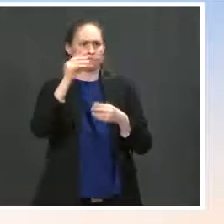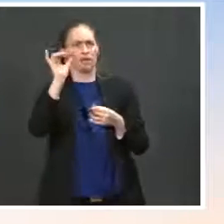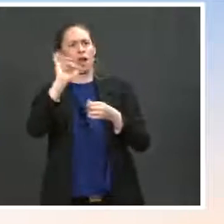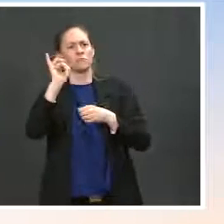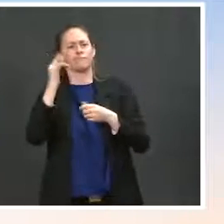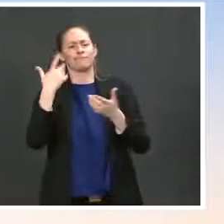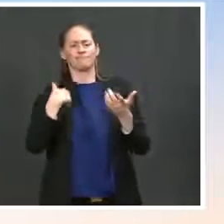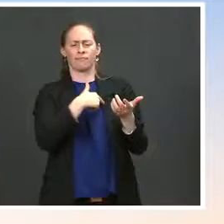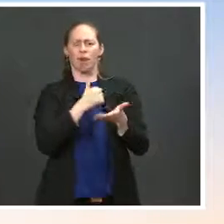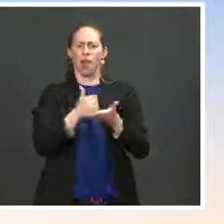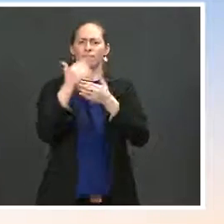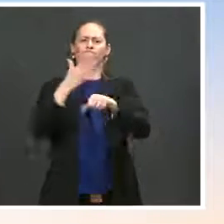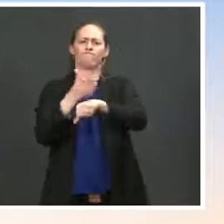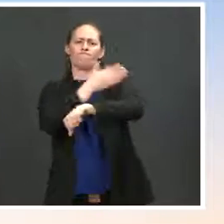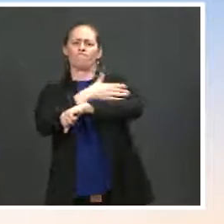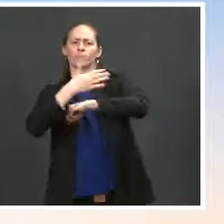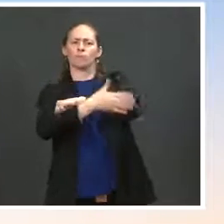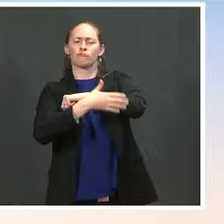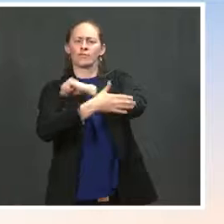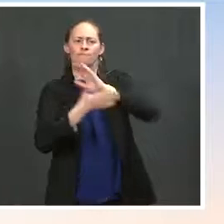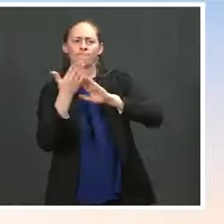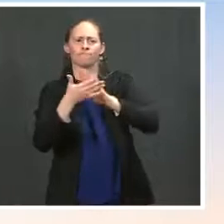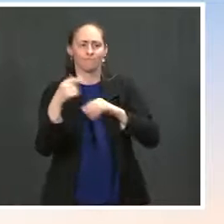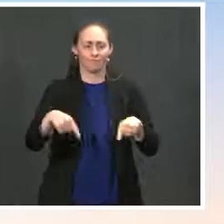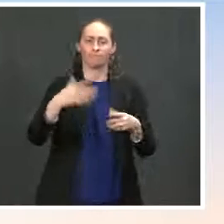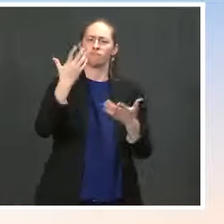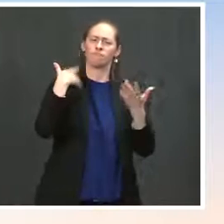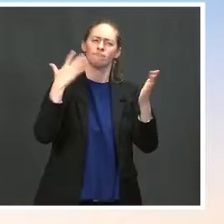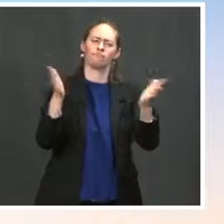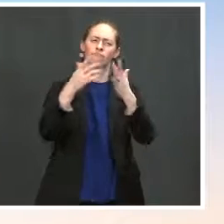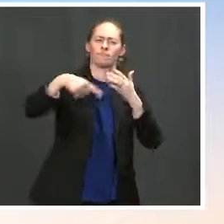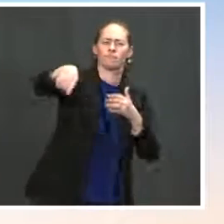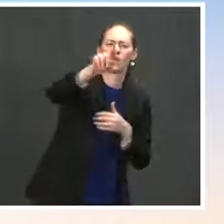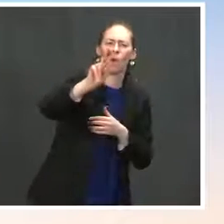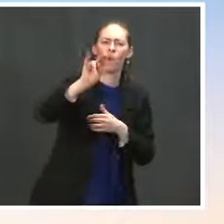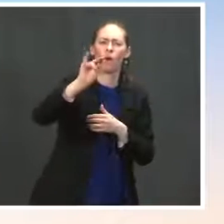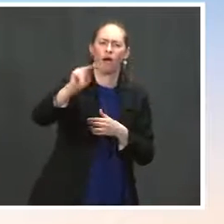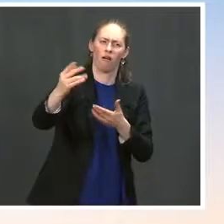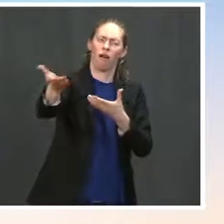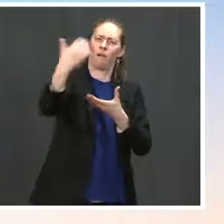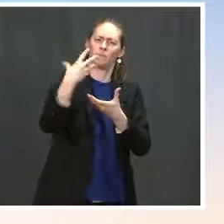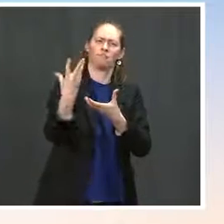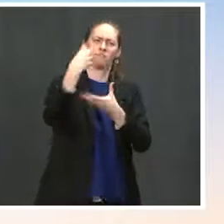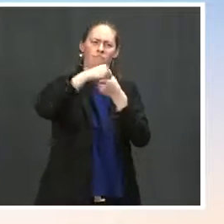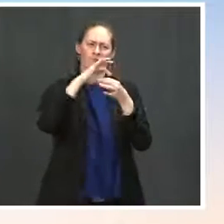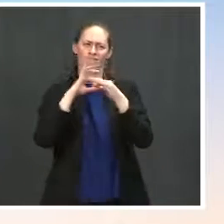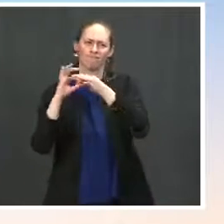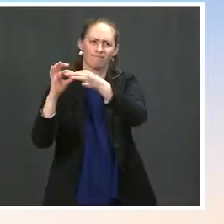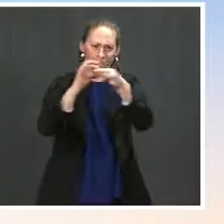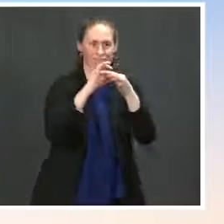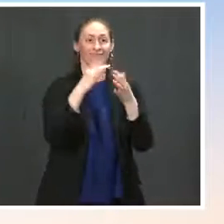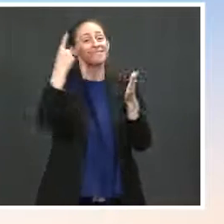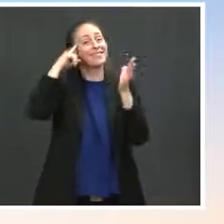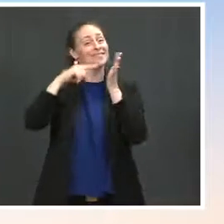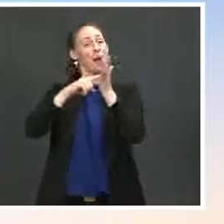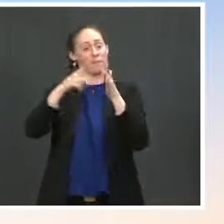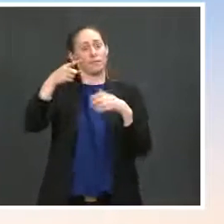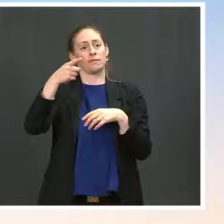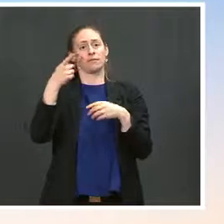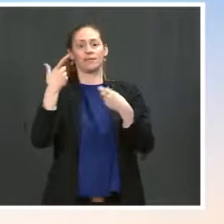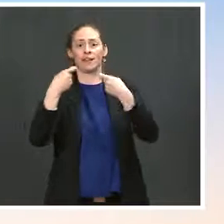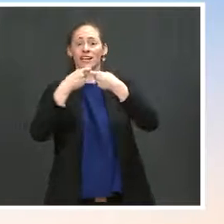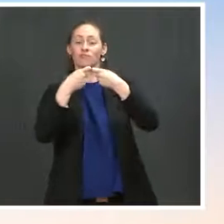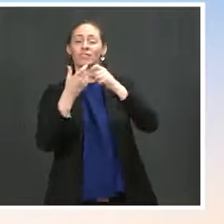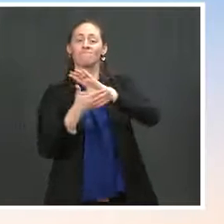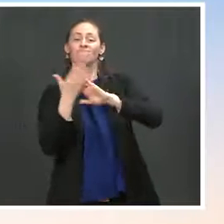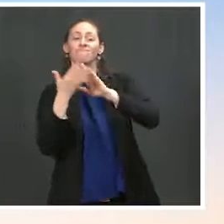you want to go hang out at Union Station, you can get a close look at EV infrastructure in action. And engineers and